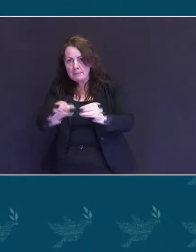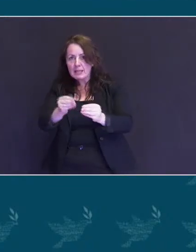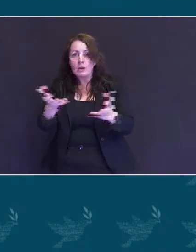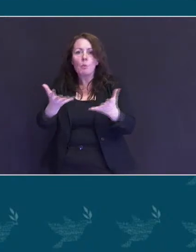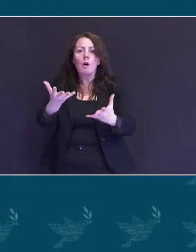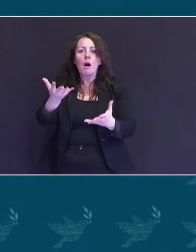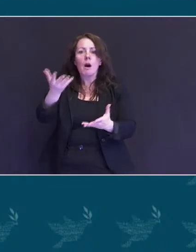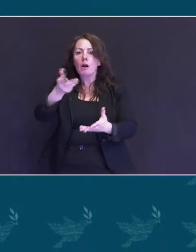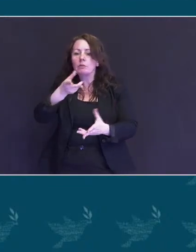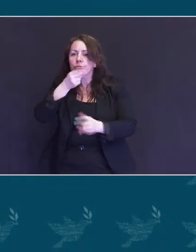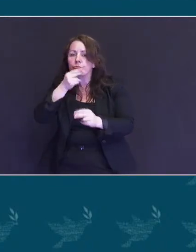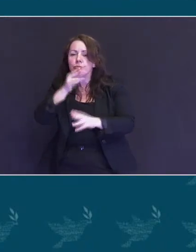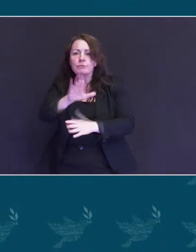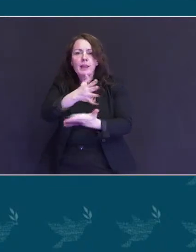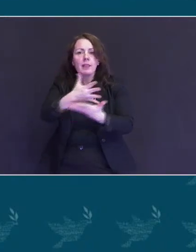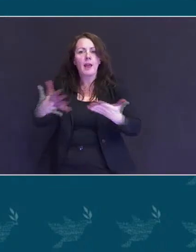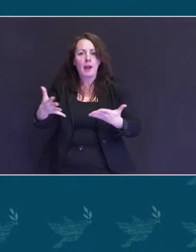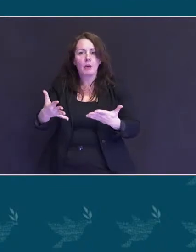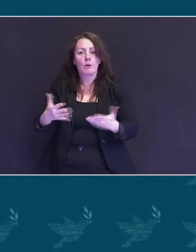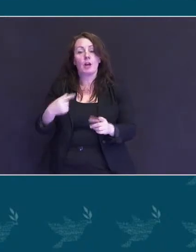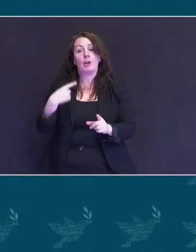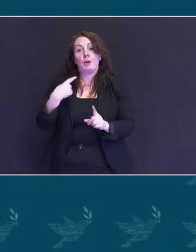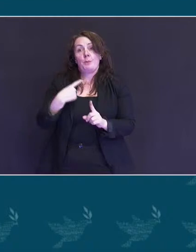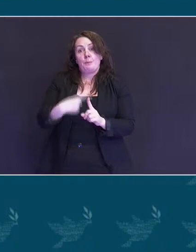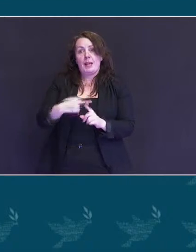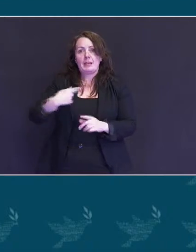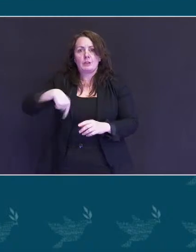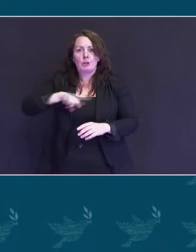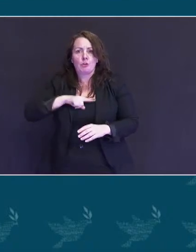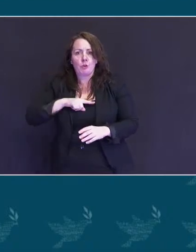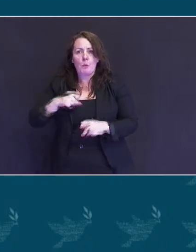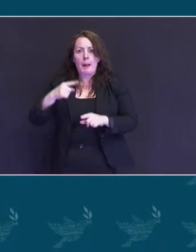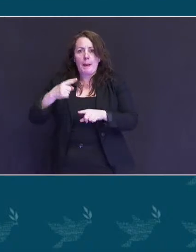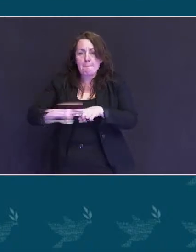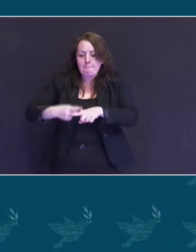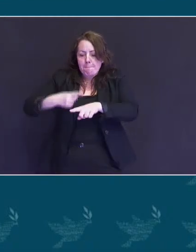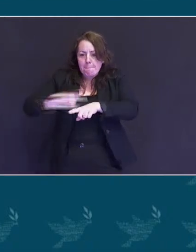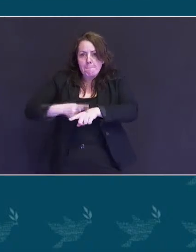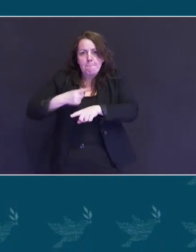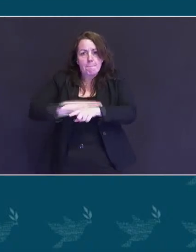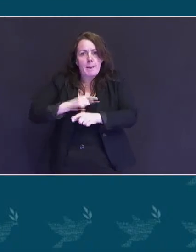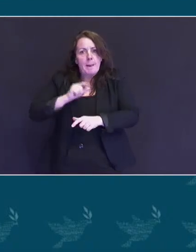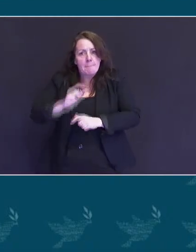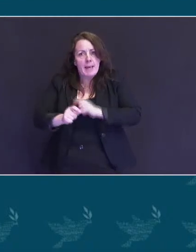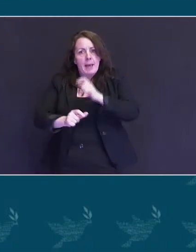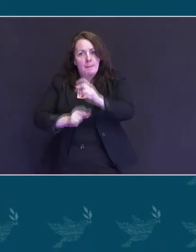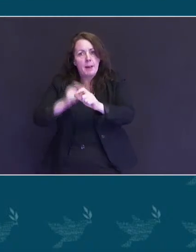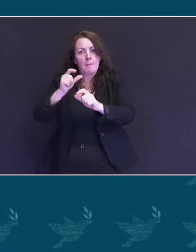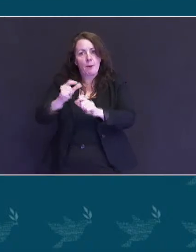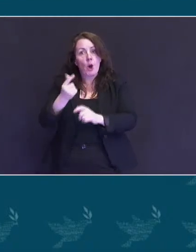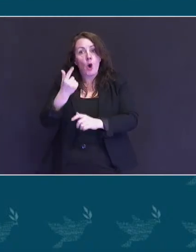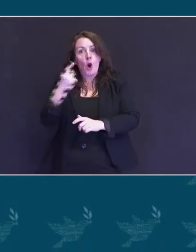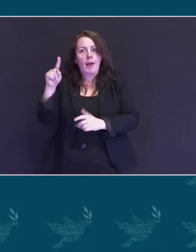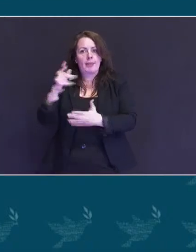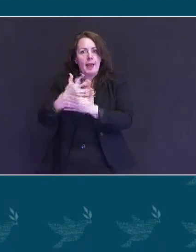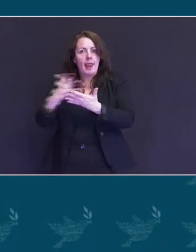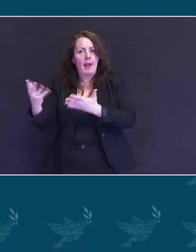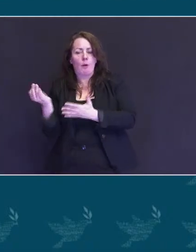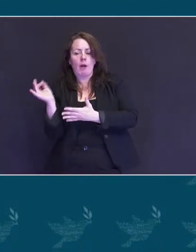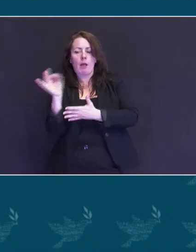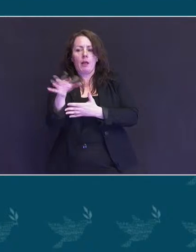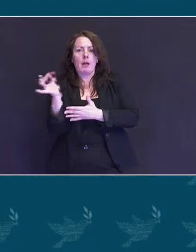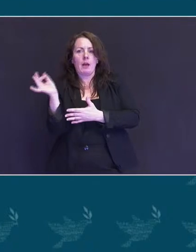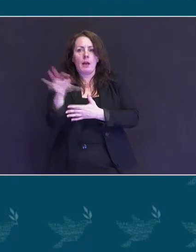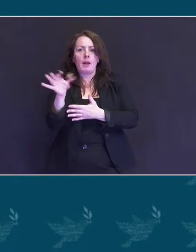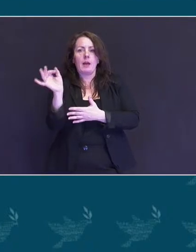mainly targeting the historical speakers of English and Afrikaans, so that they can